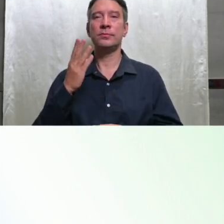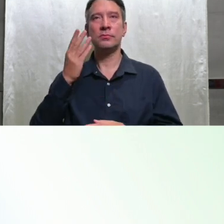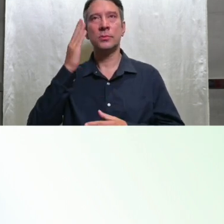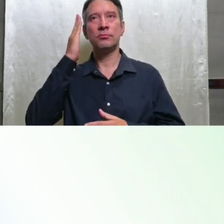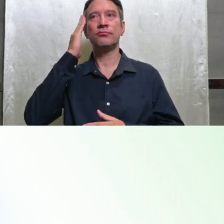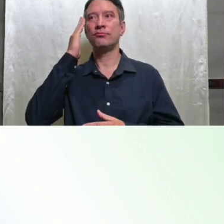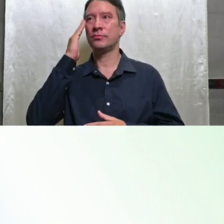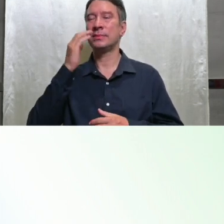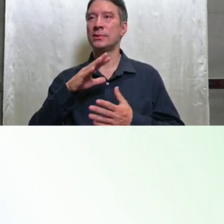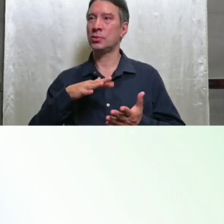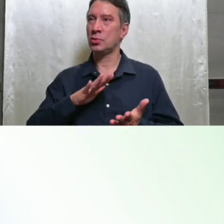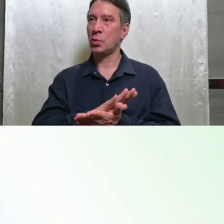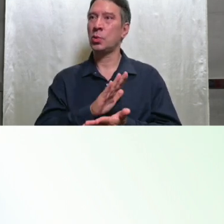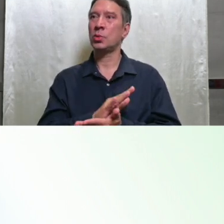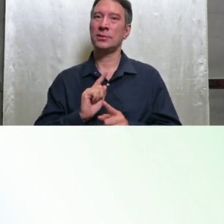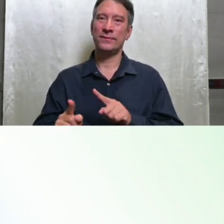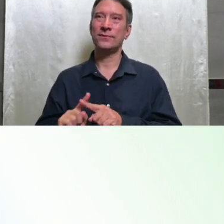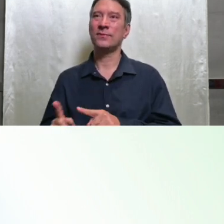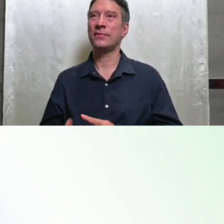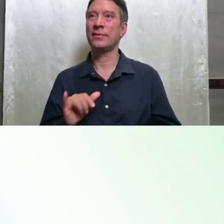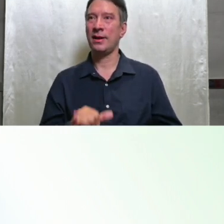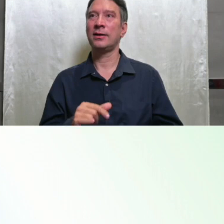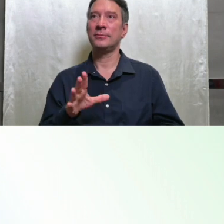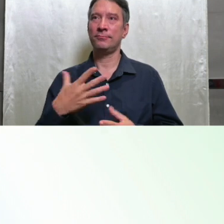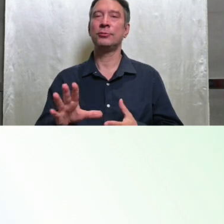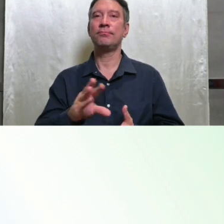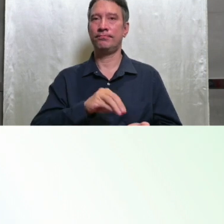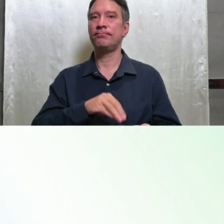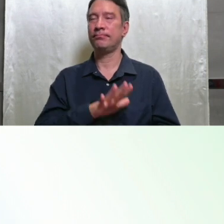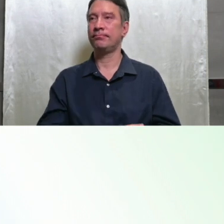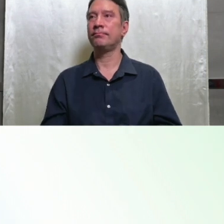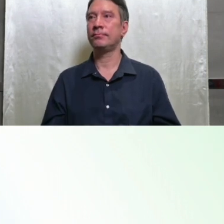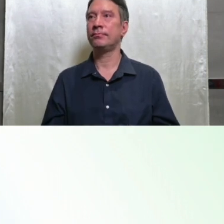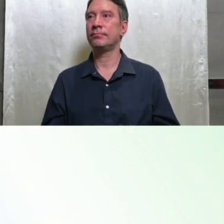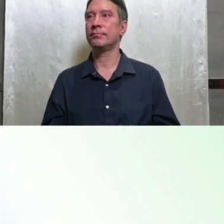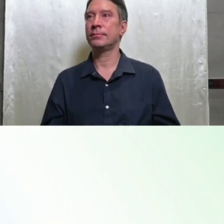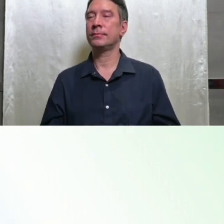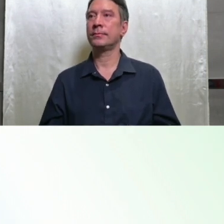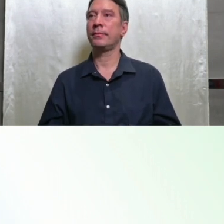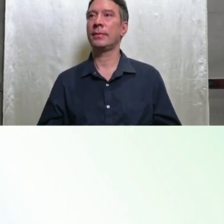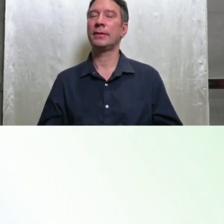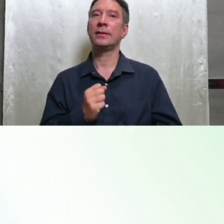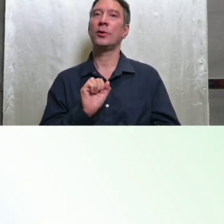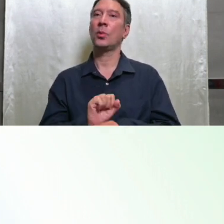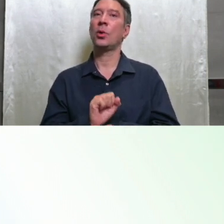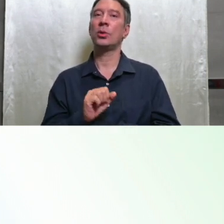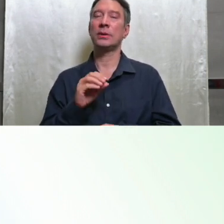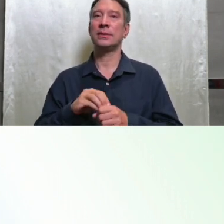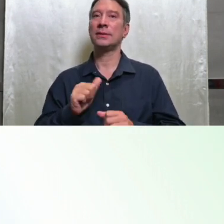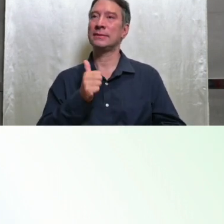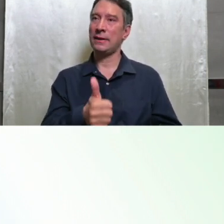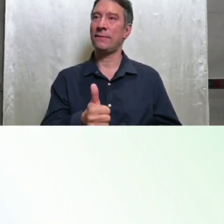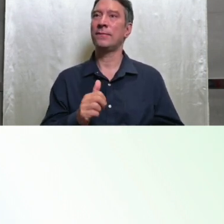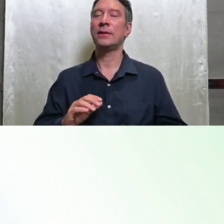many of us who are in the corporate setting or in government or in the academe have to